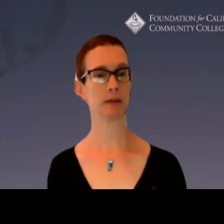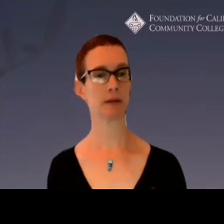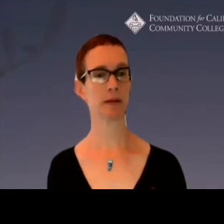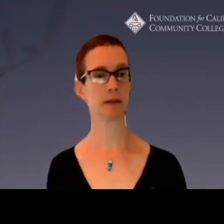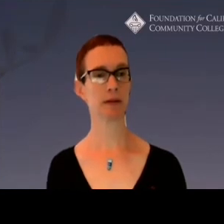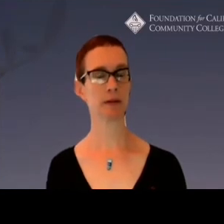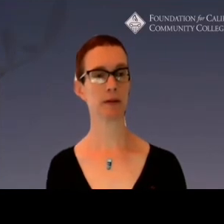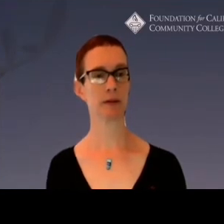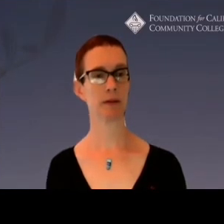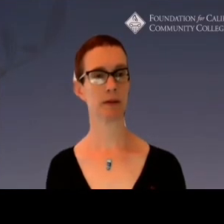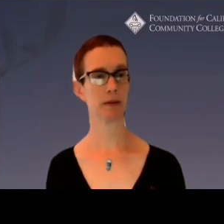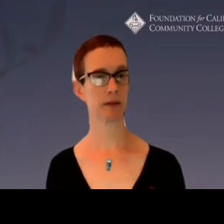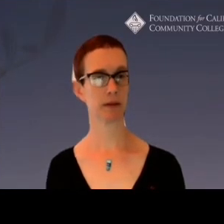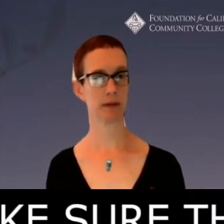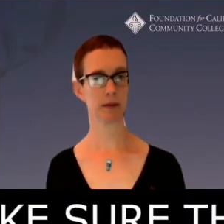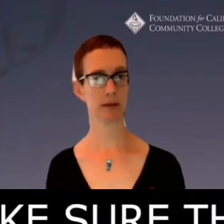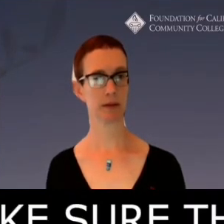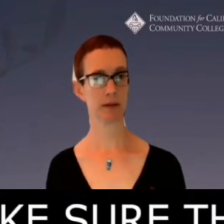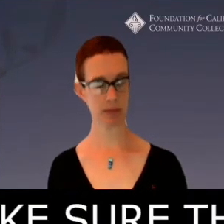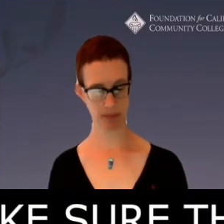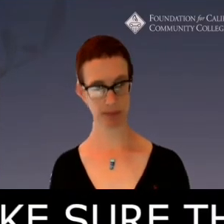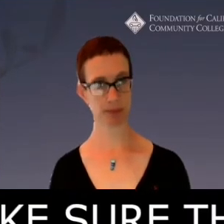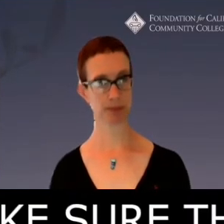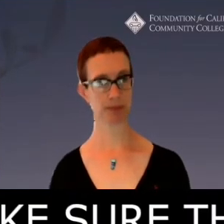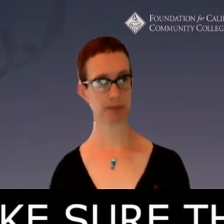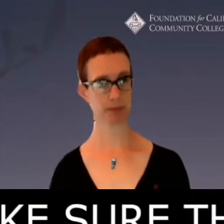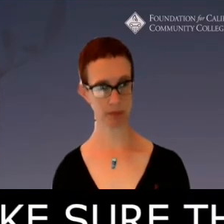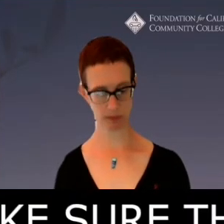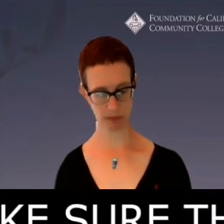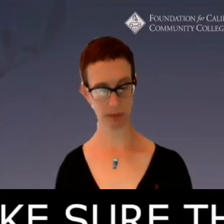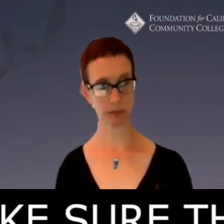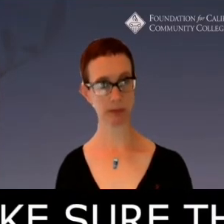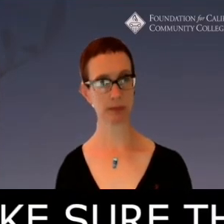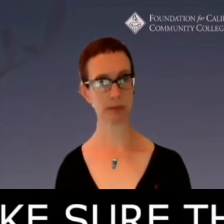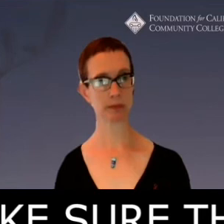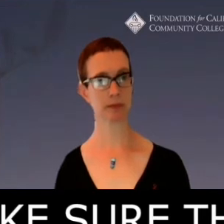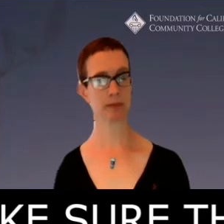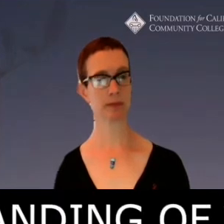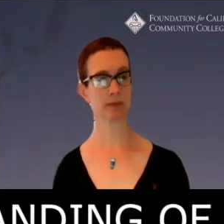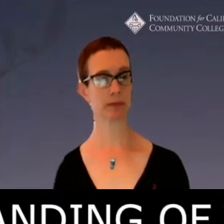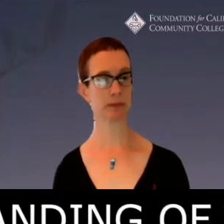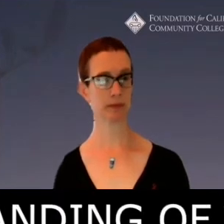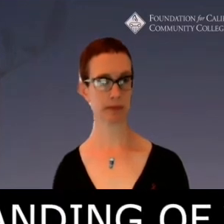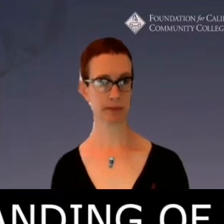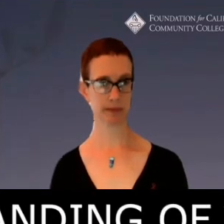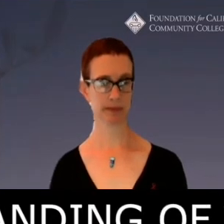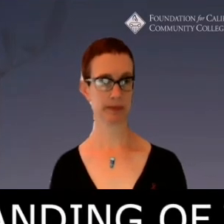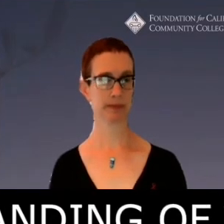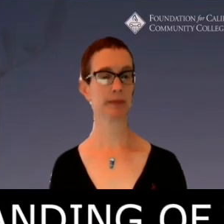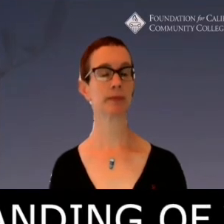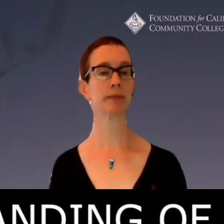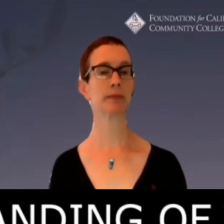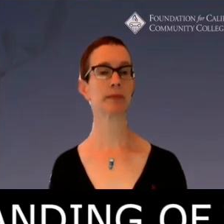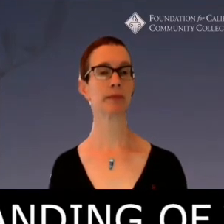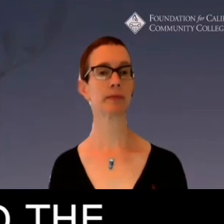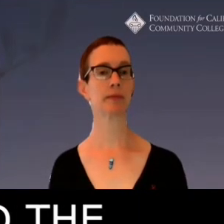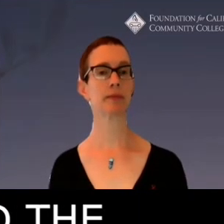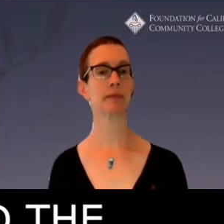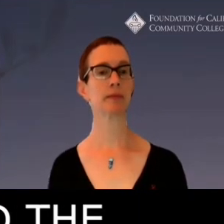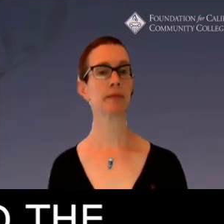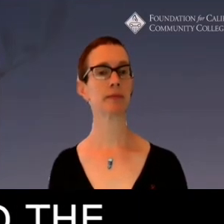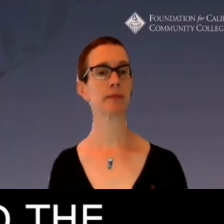to make sure that we have a solid understanding of the phase 2, the planning and the implementation. If